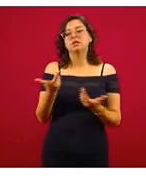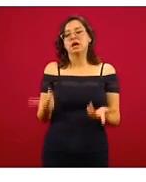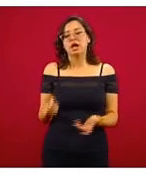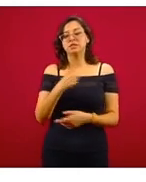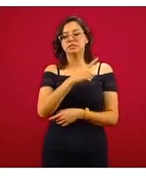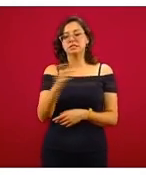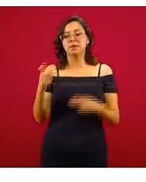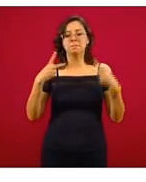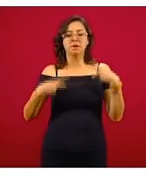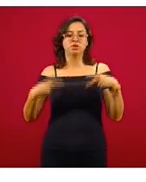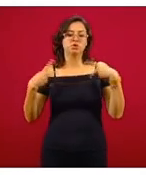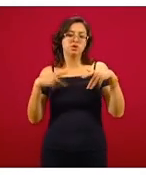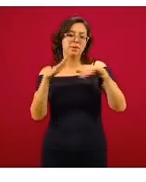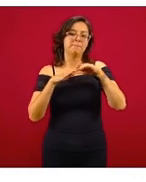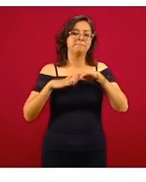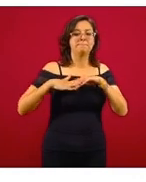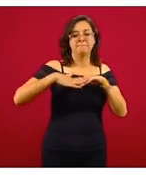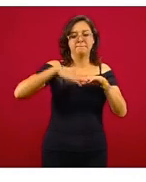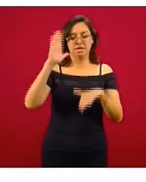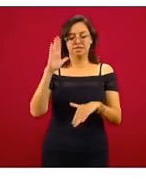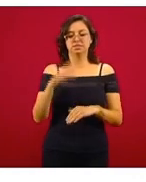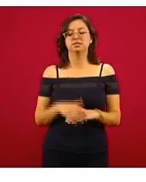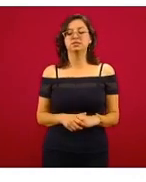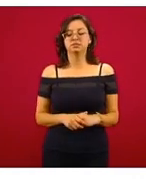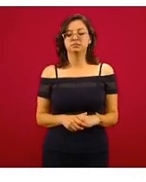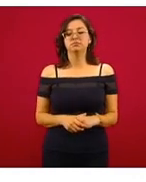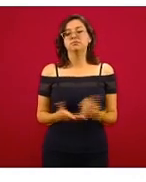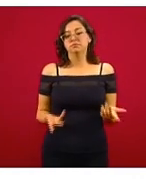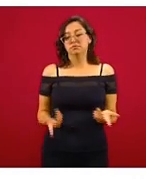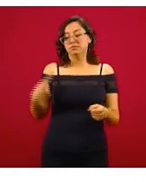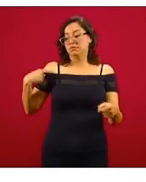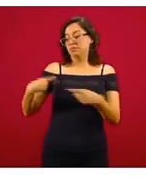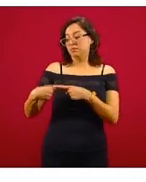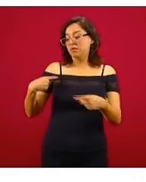that are appearing in yellow and even in orange.